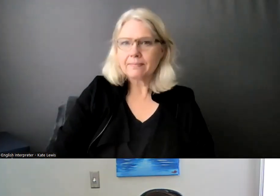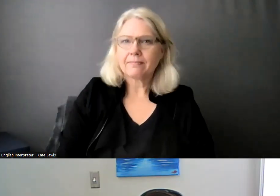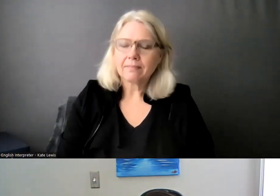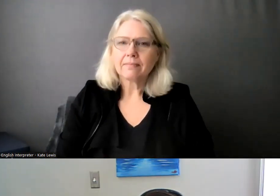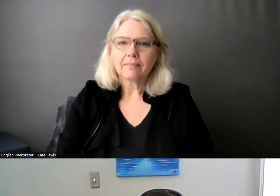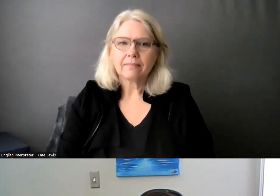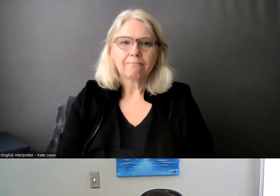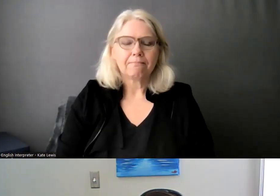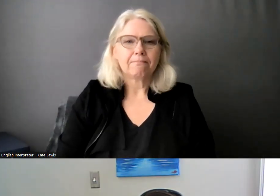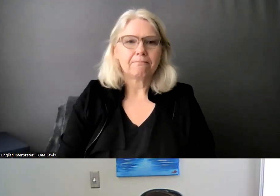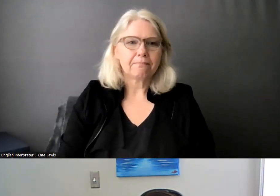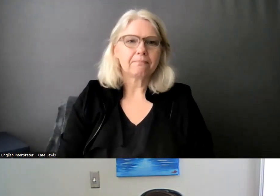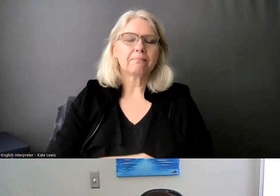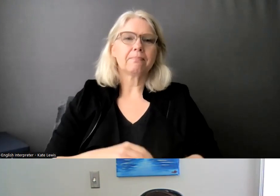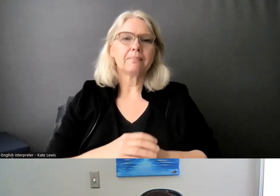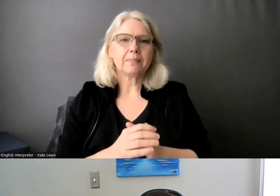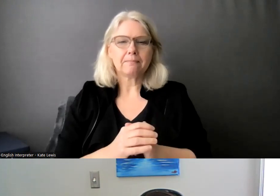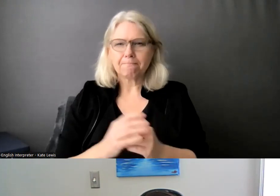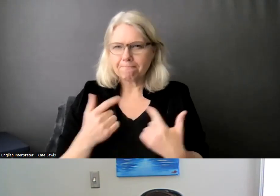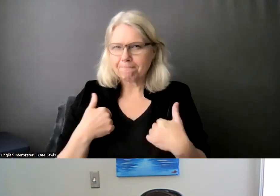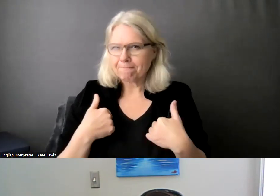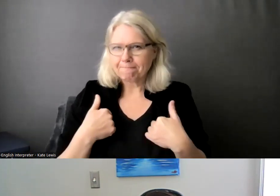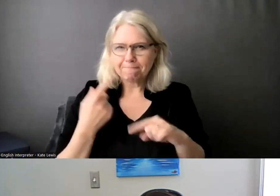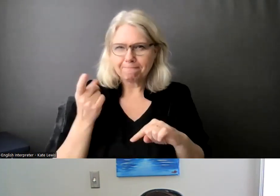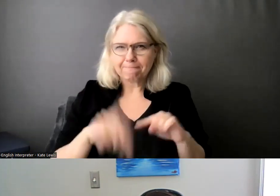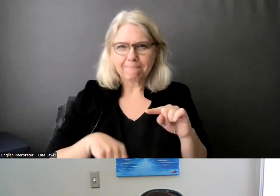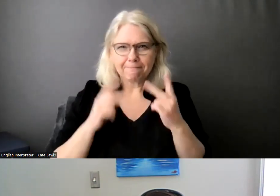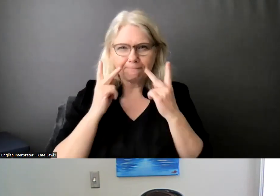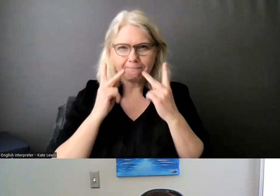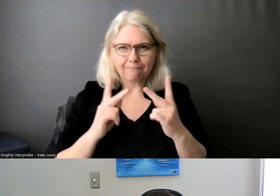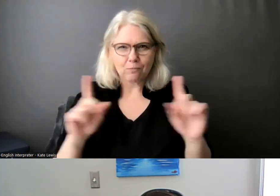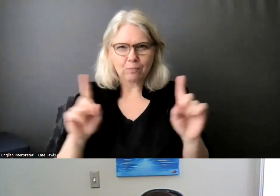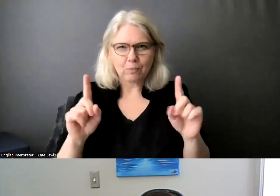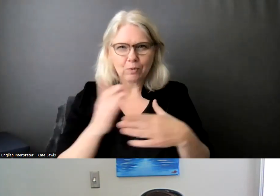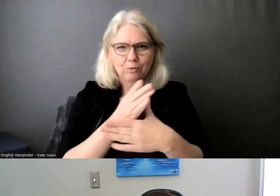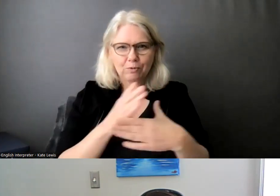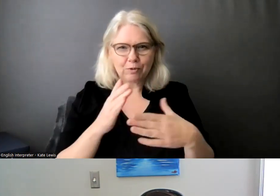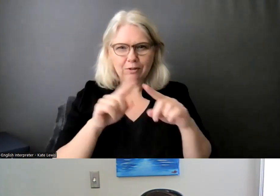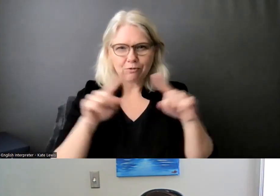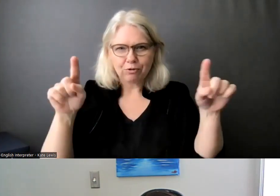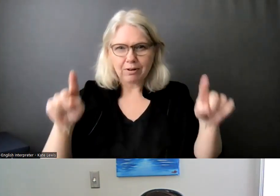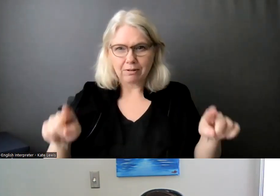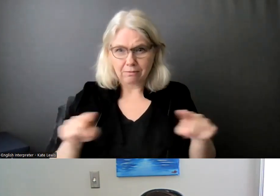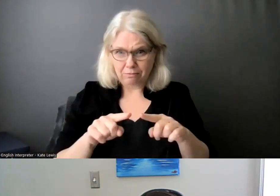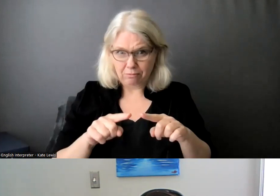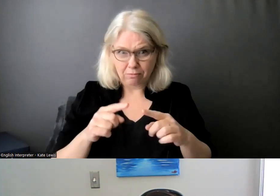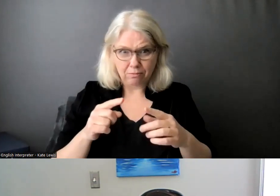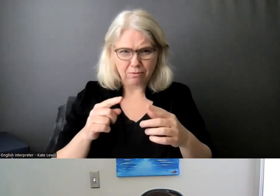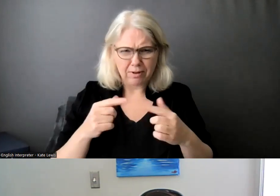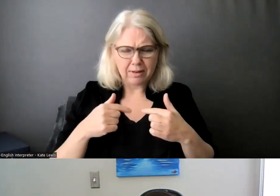Okay, so I'm not seeing your screen shared. Do you want me to share it from my screen? Is that